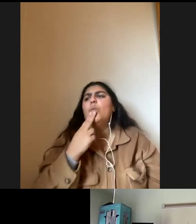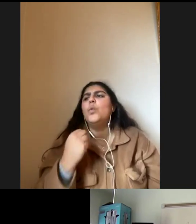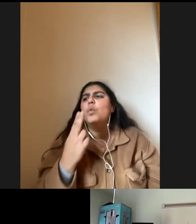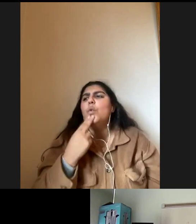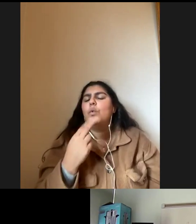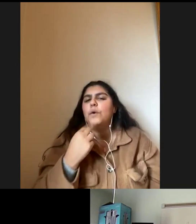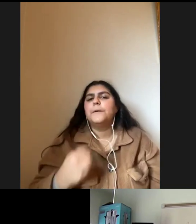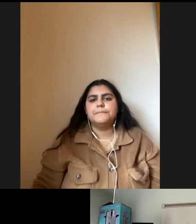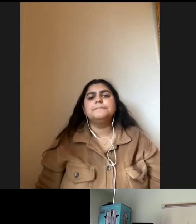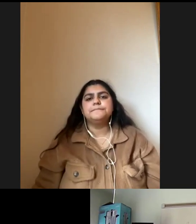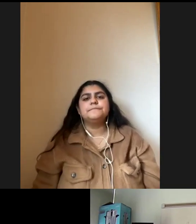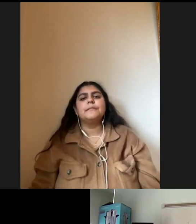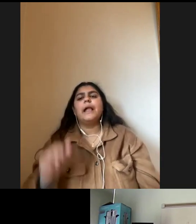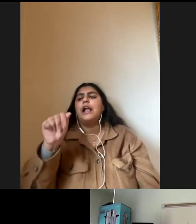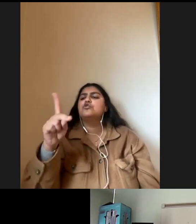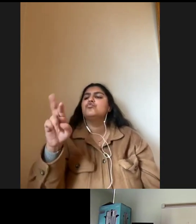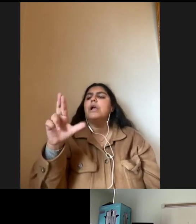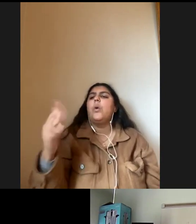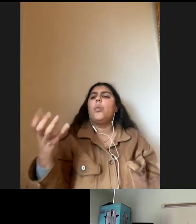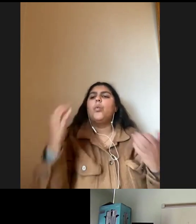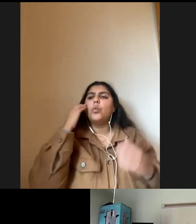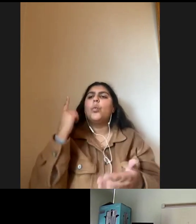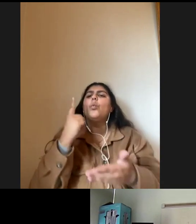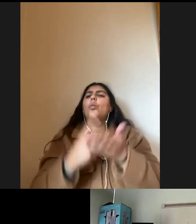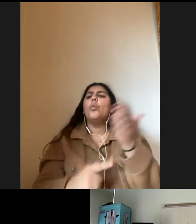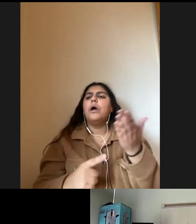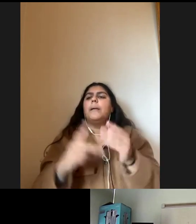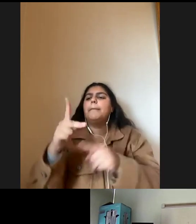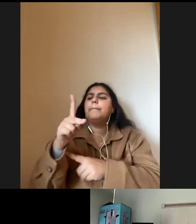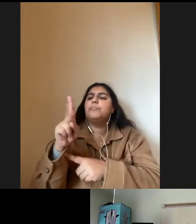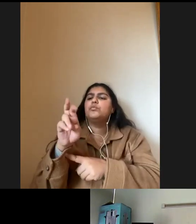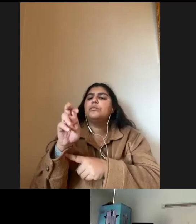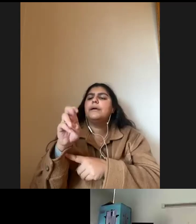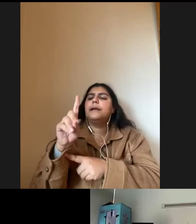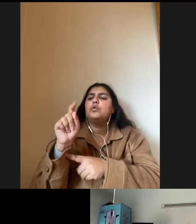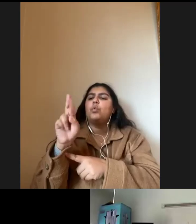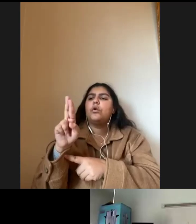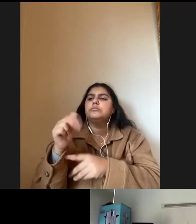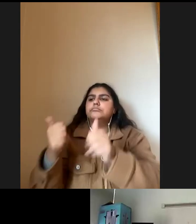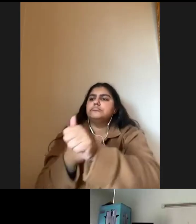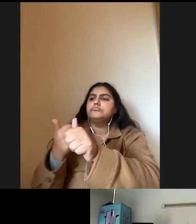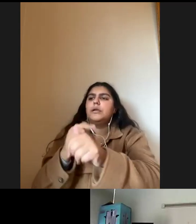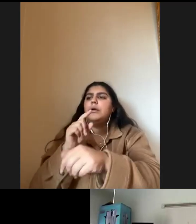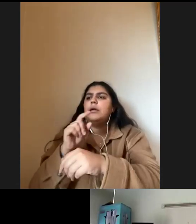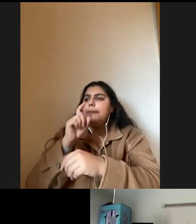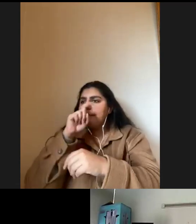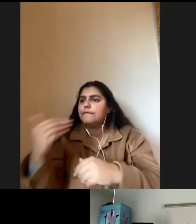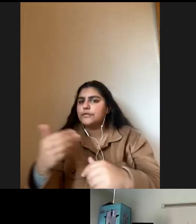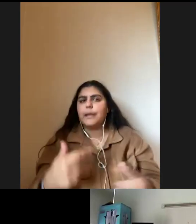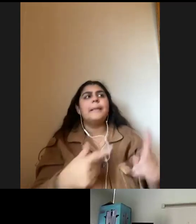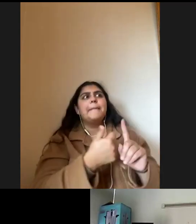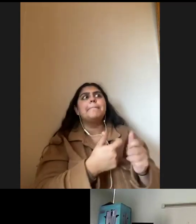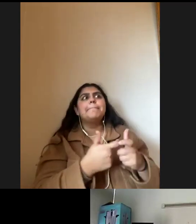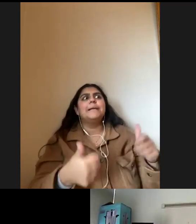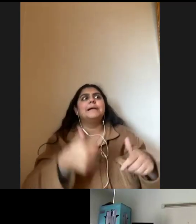Um, Andrea wants to know, what predators hunt parrotfish? What predators hunt parrotfish? So their biggest predators are